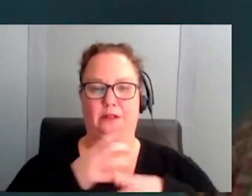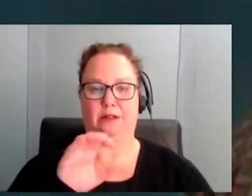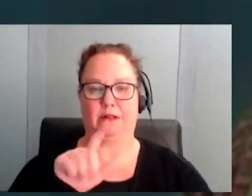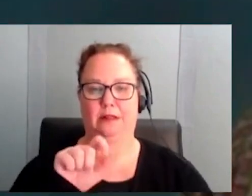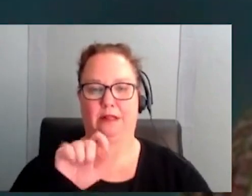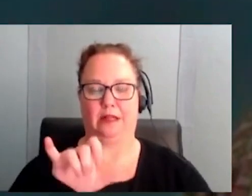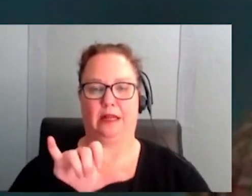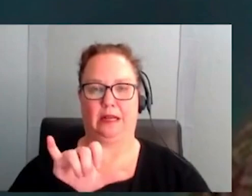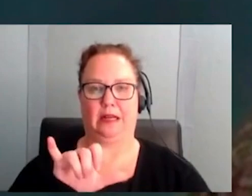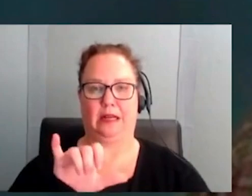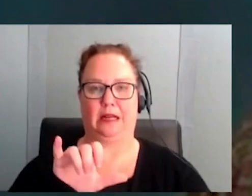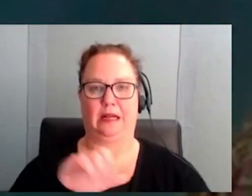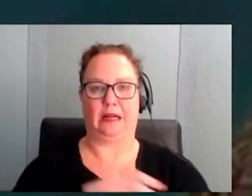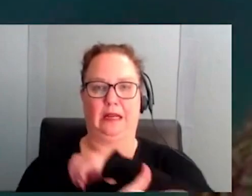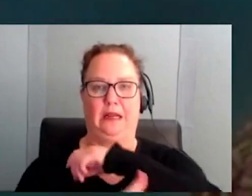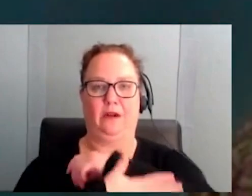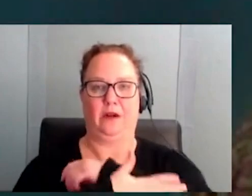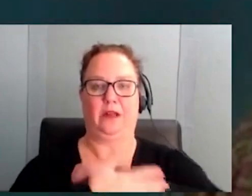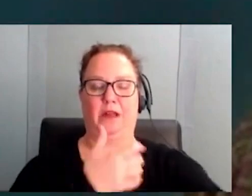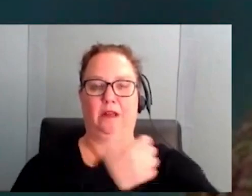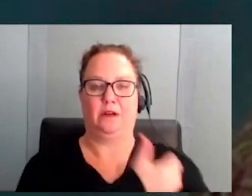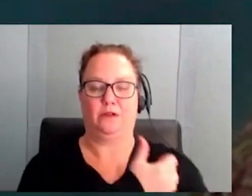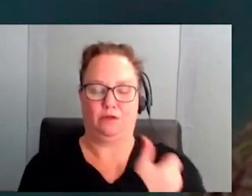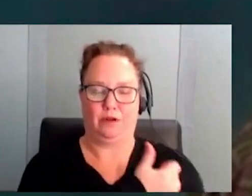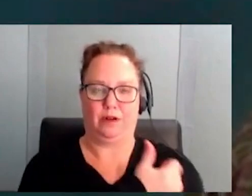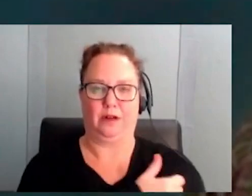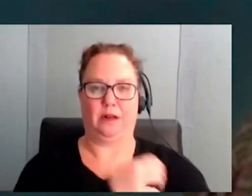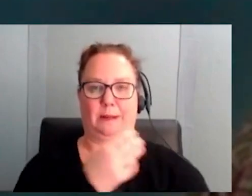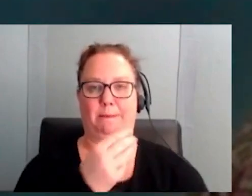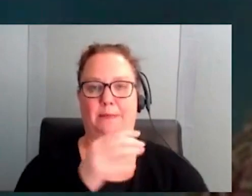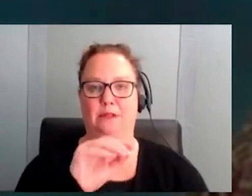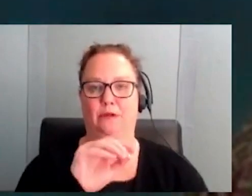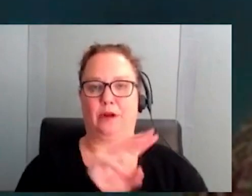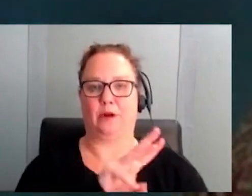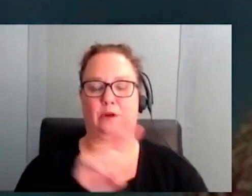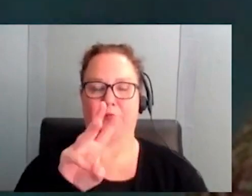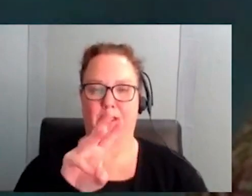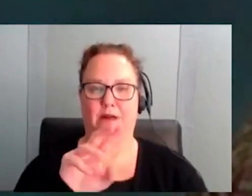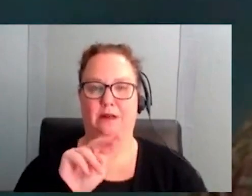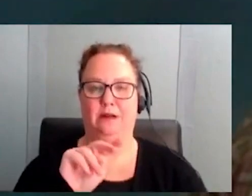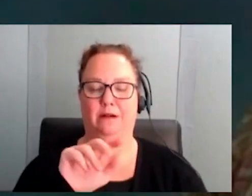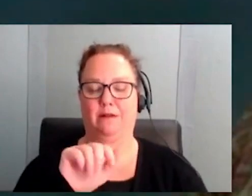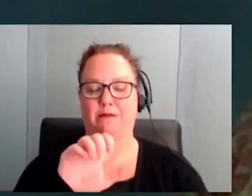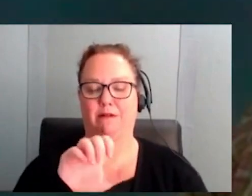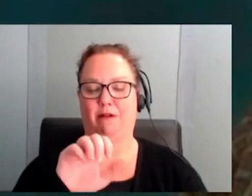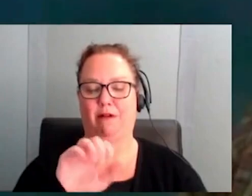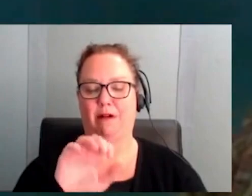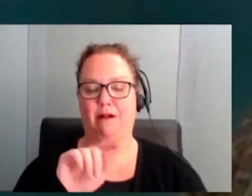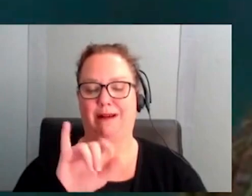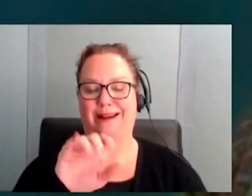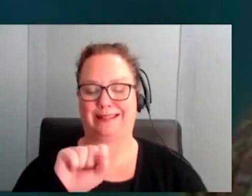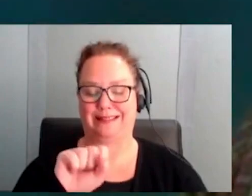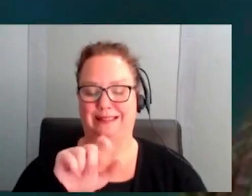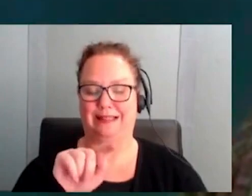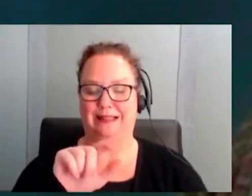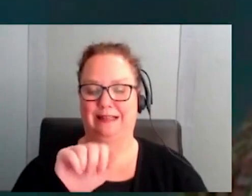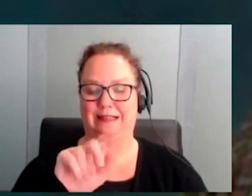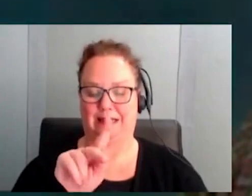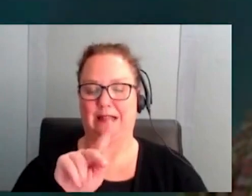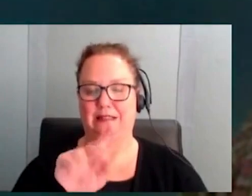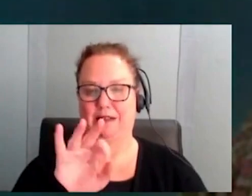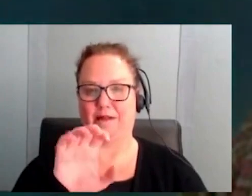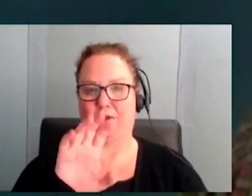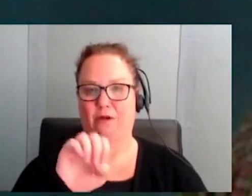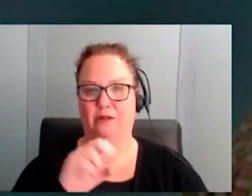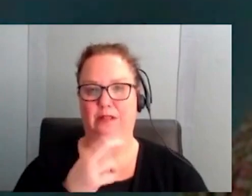Drug Task Force, but we're a member of what's called MOIN, and that's Missouri Western Interdiction and Narcotics Task Force, in which they do parcel interdiction, they do